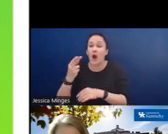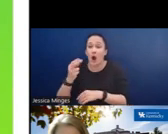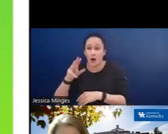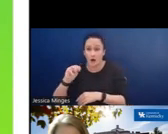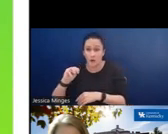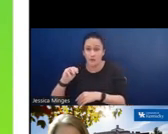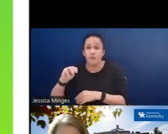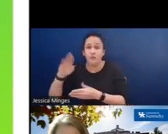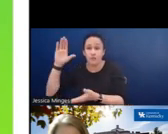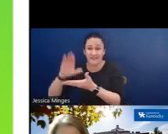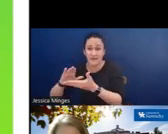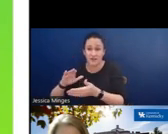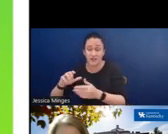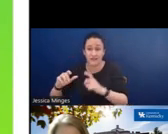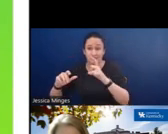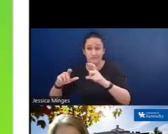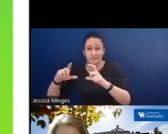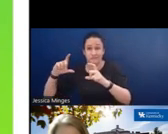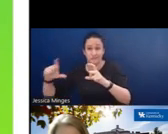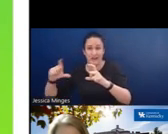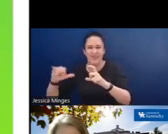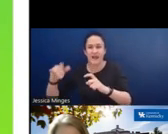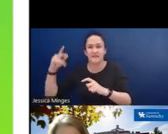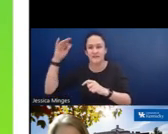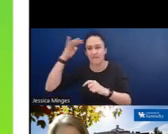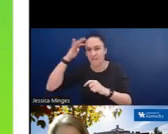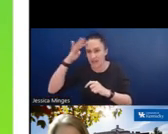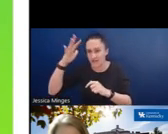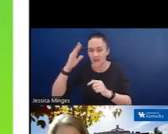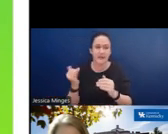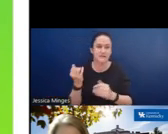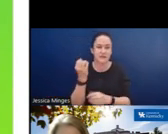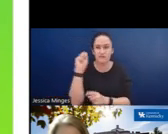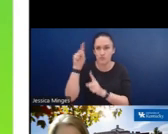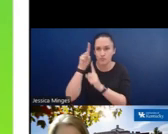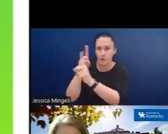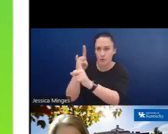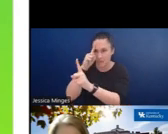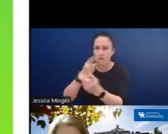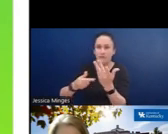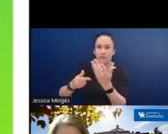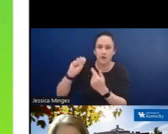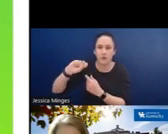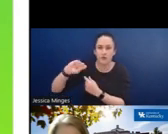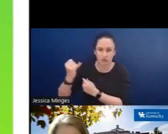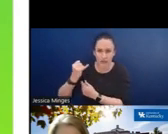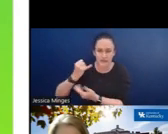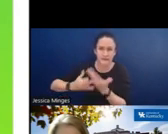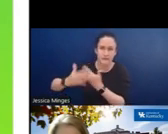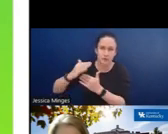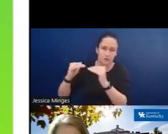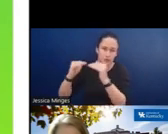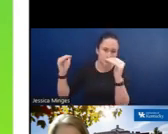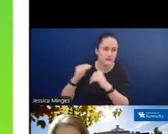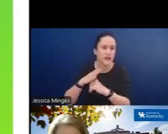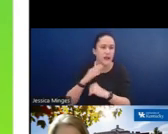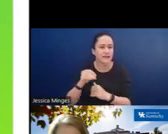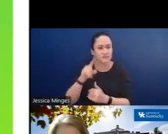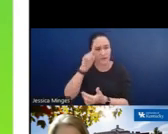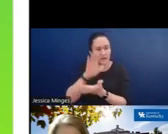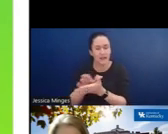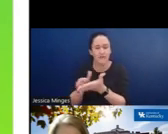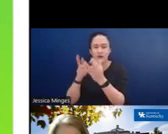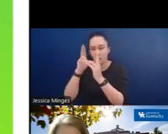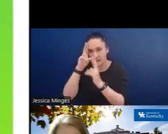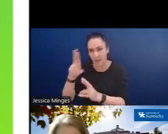a philosophy. And so it's a movement for social justice that's built on a belief in and respect for the rights of people who